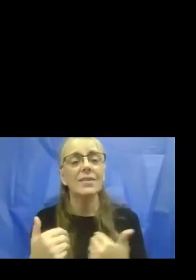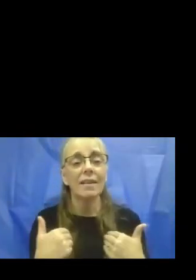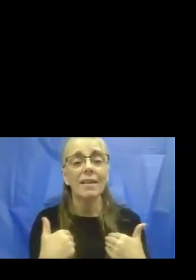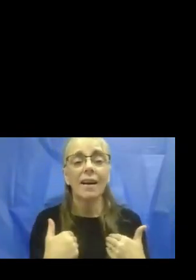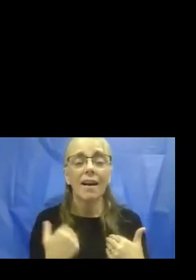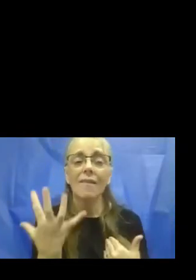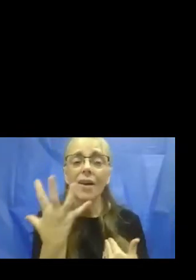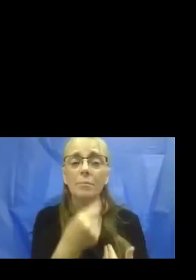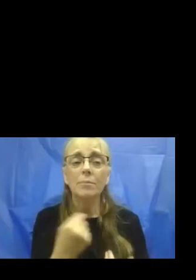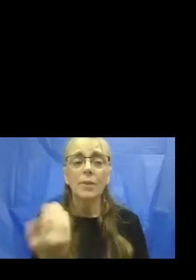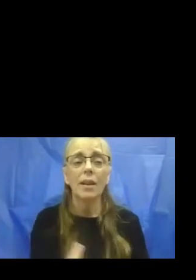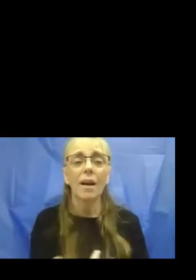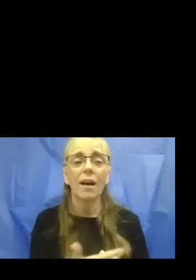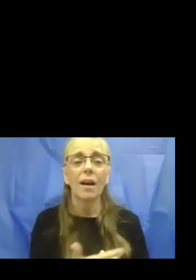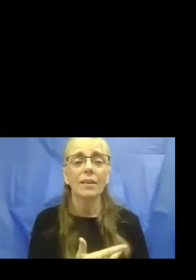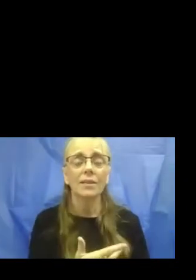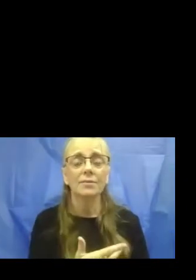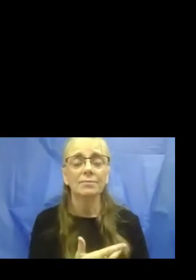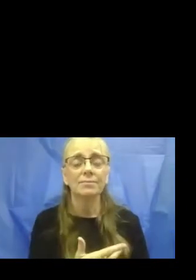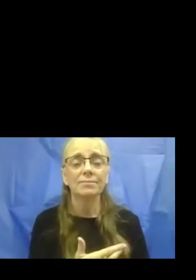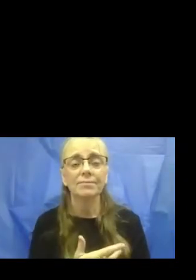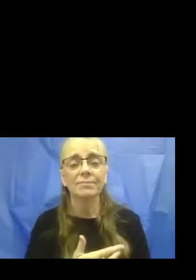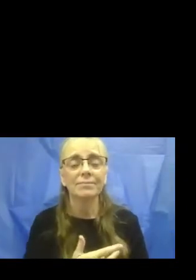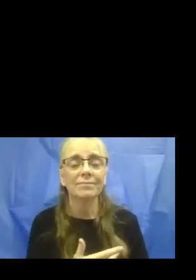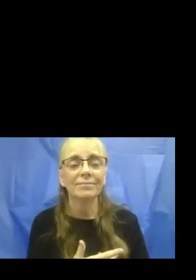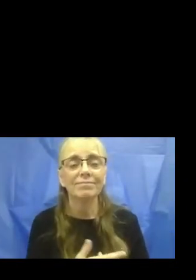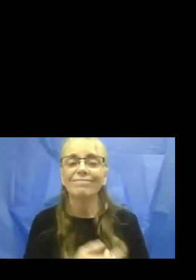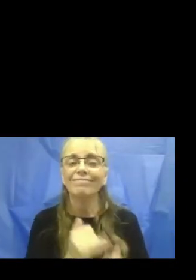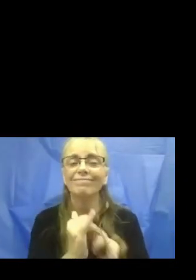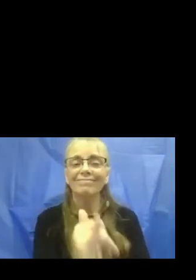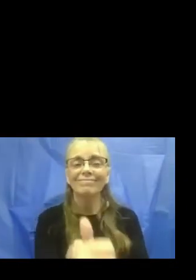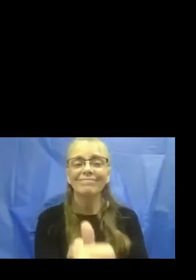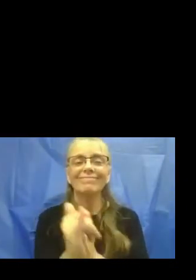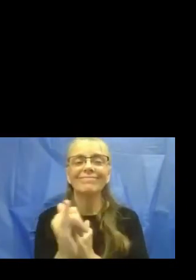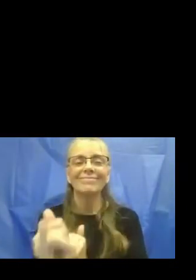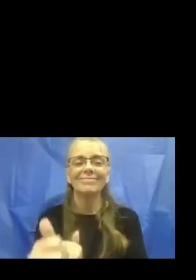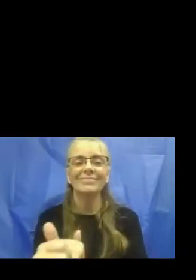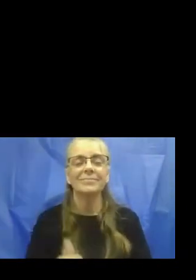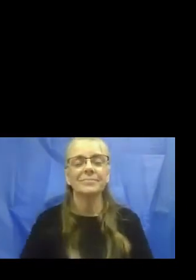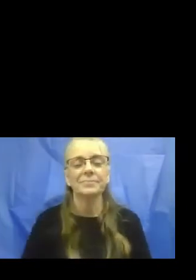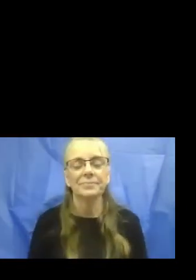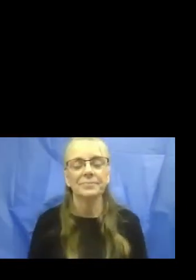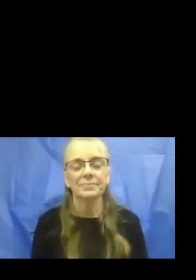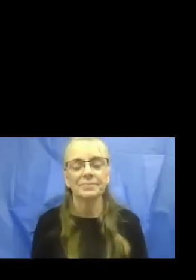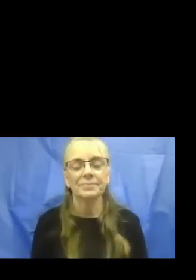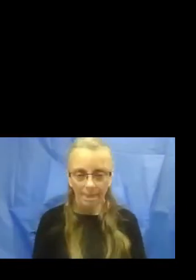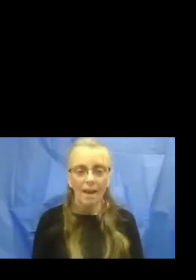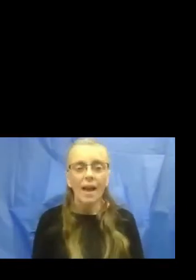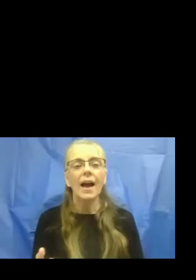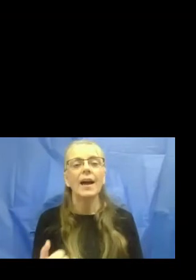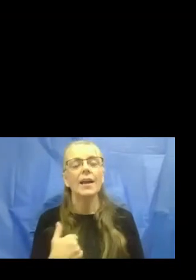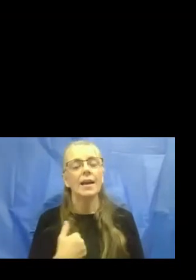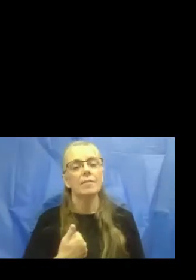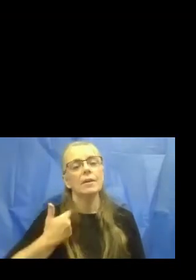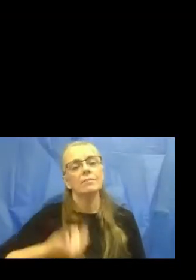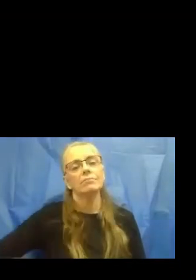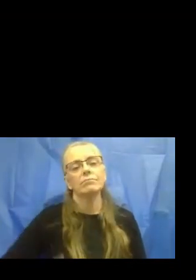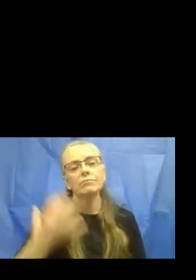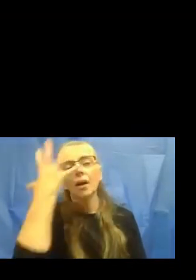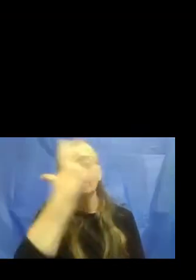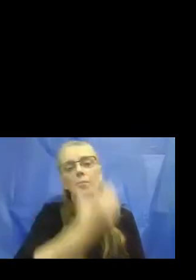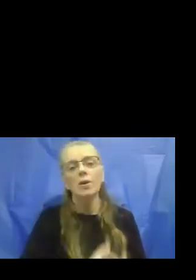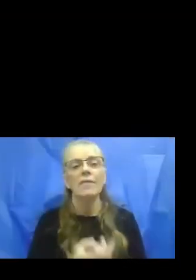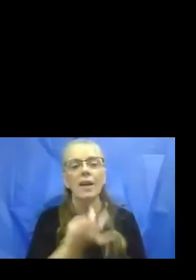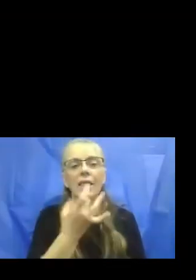Just like you, and I am a beautiful light in this